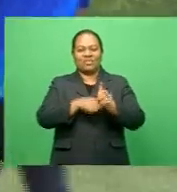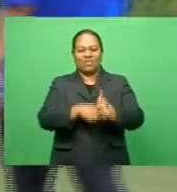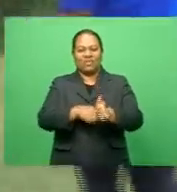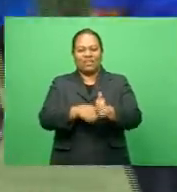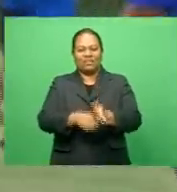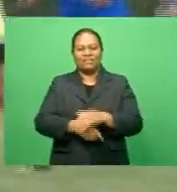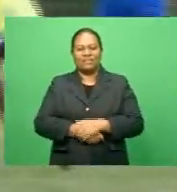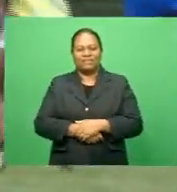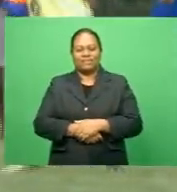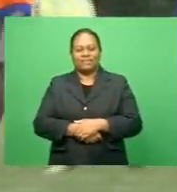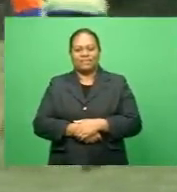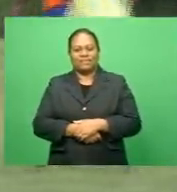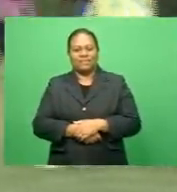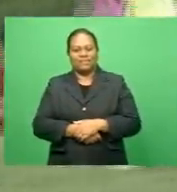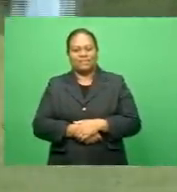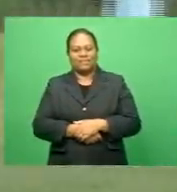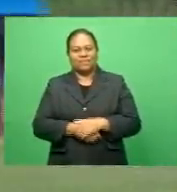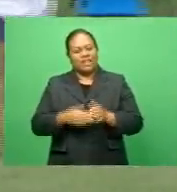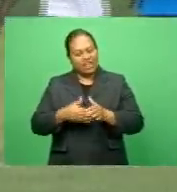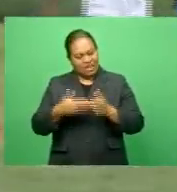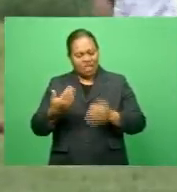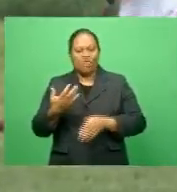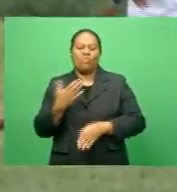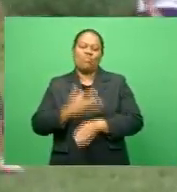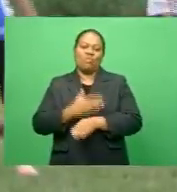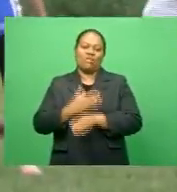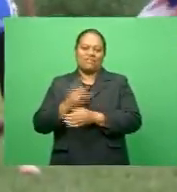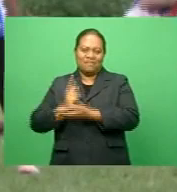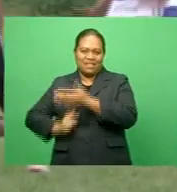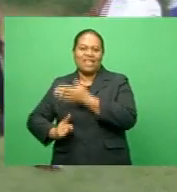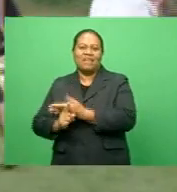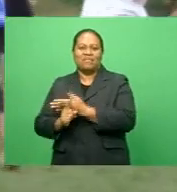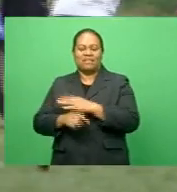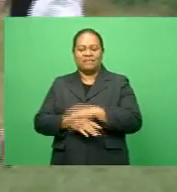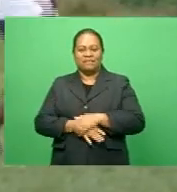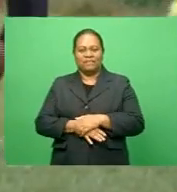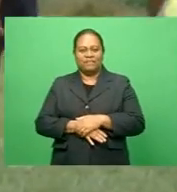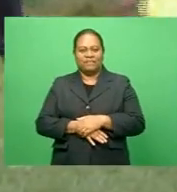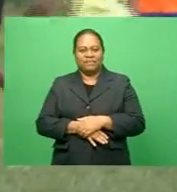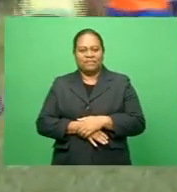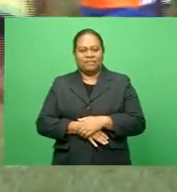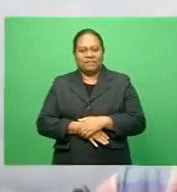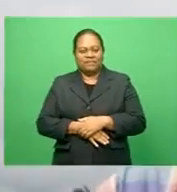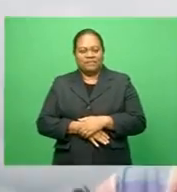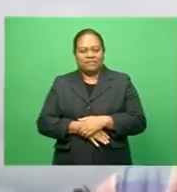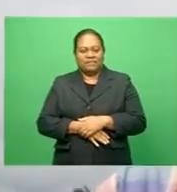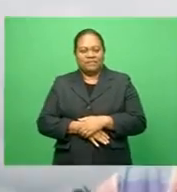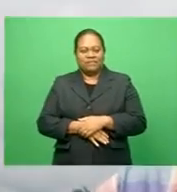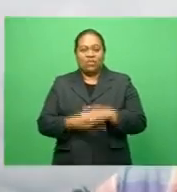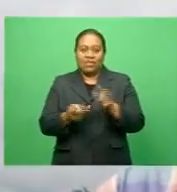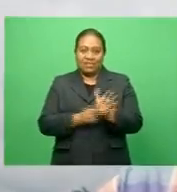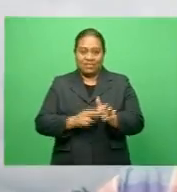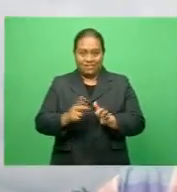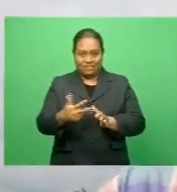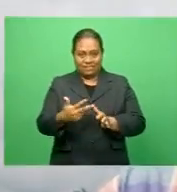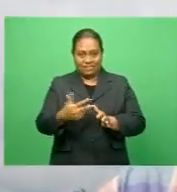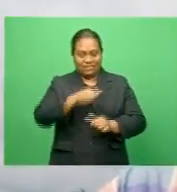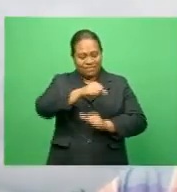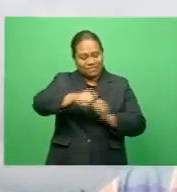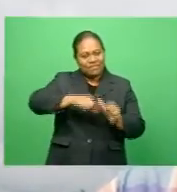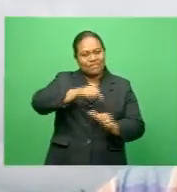and there's already work on the ground in ensuring that happens. And for Nasinu